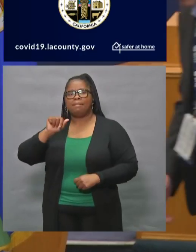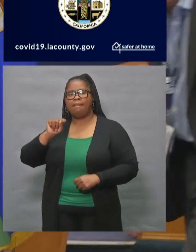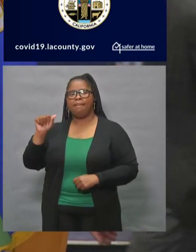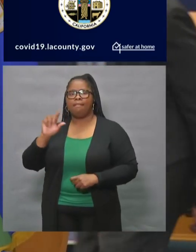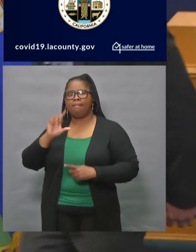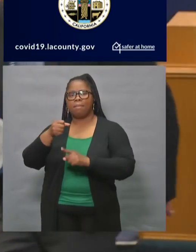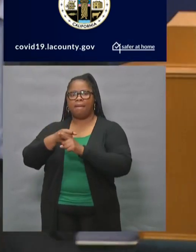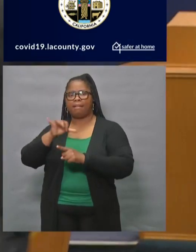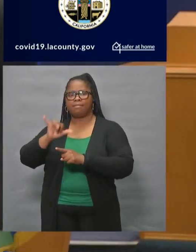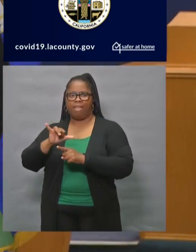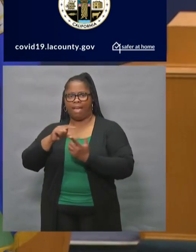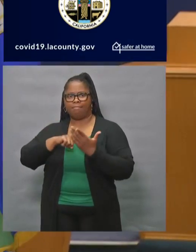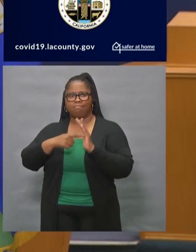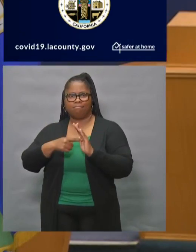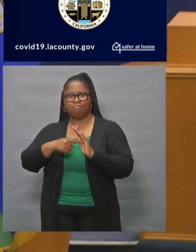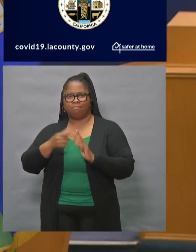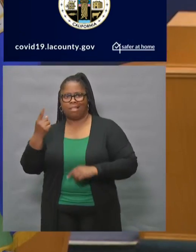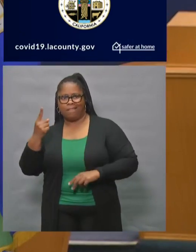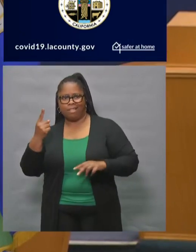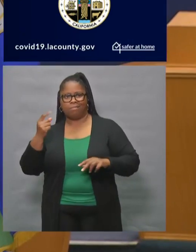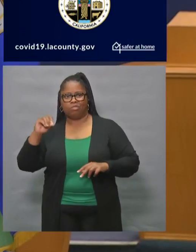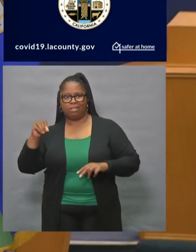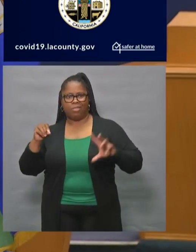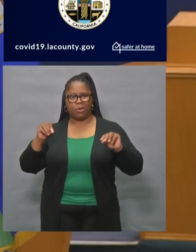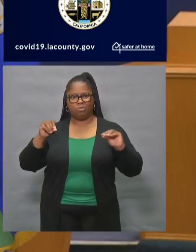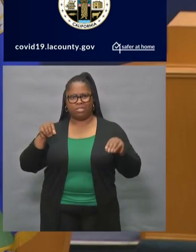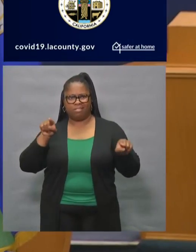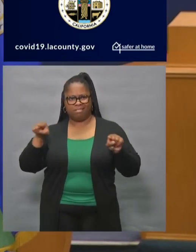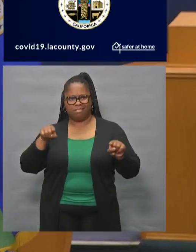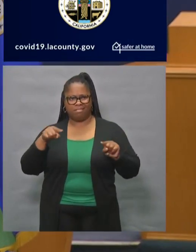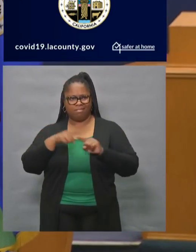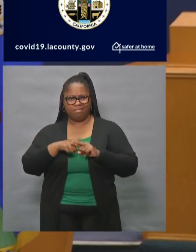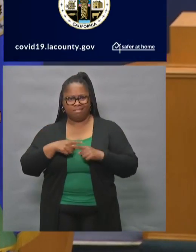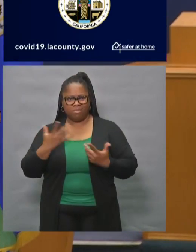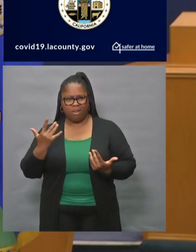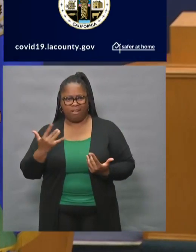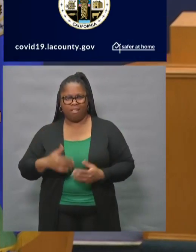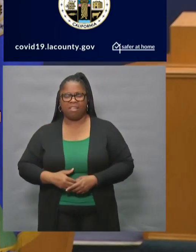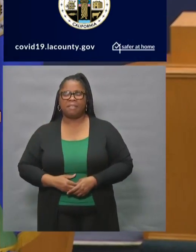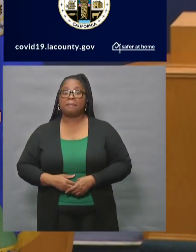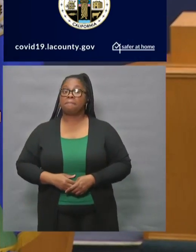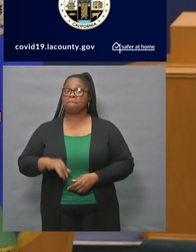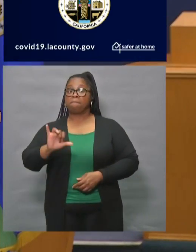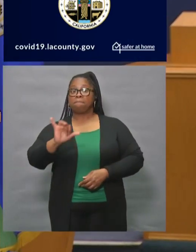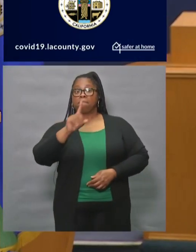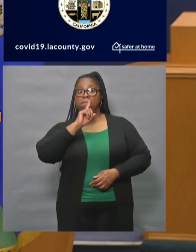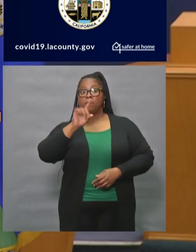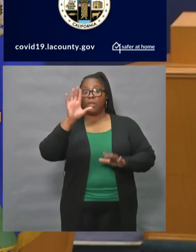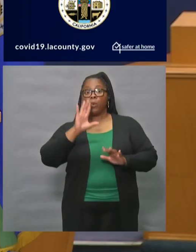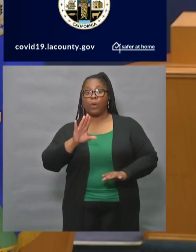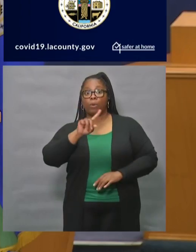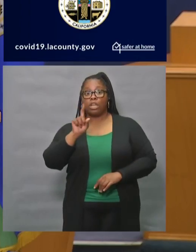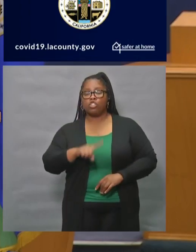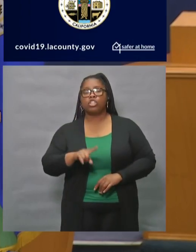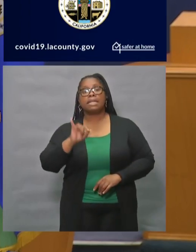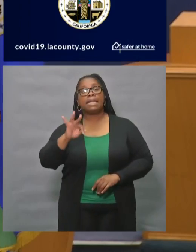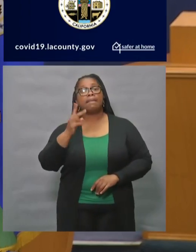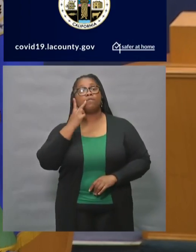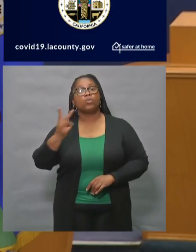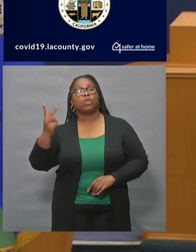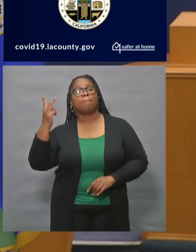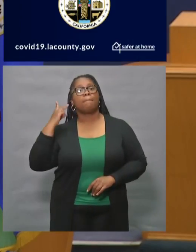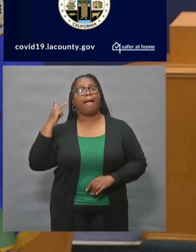figures. Great, I'd be happy to do that. It's a great question. So if one looked back at the slides that were